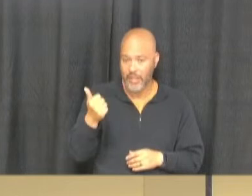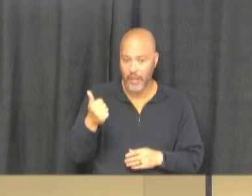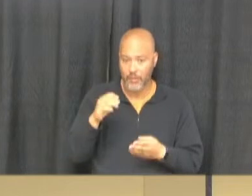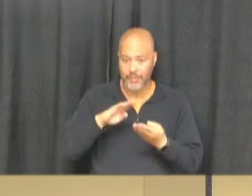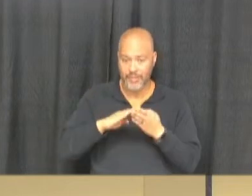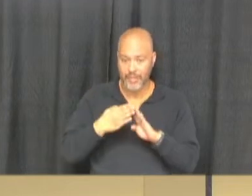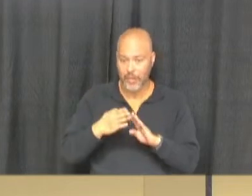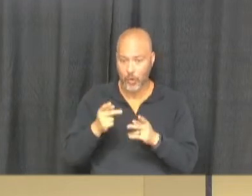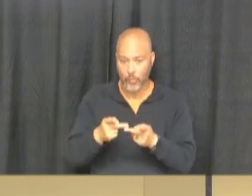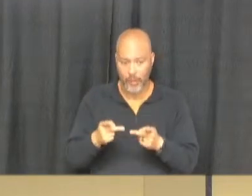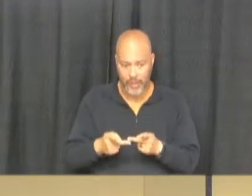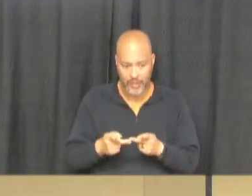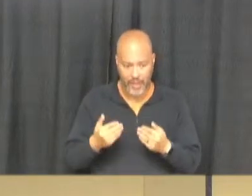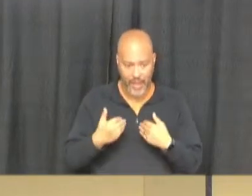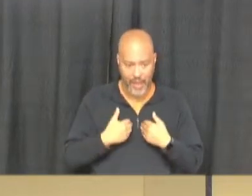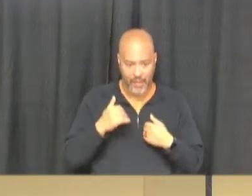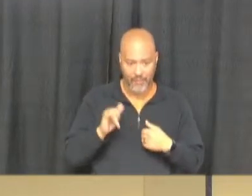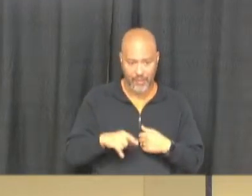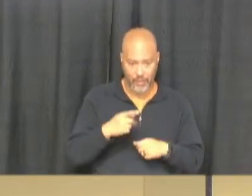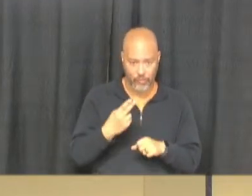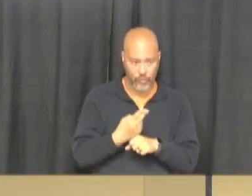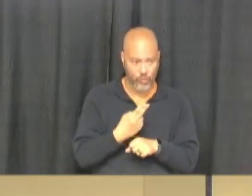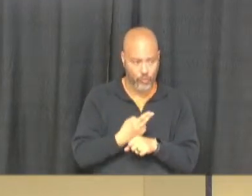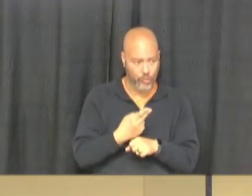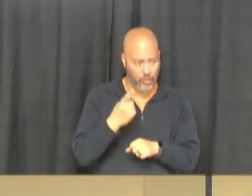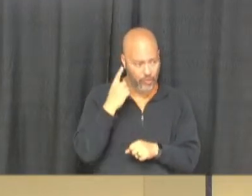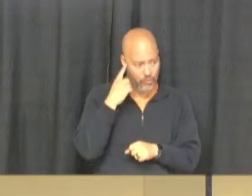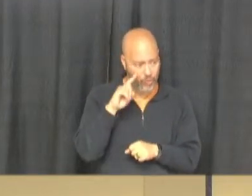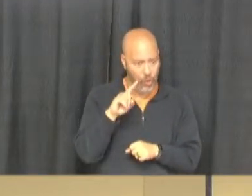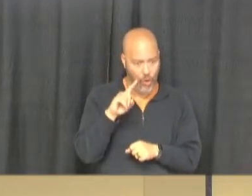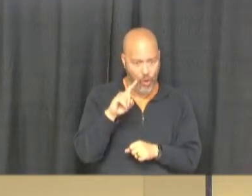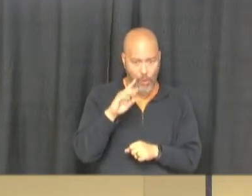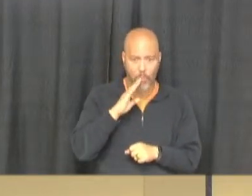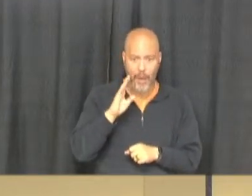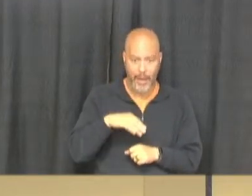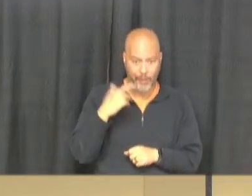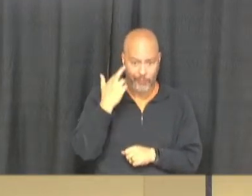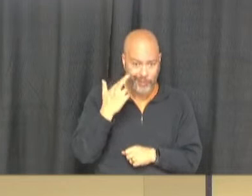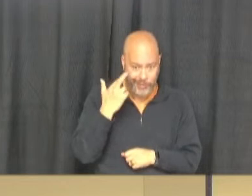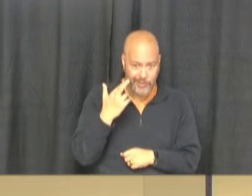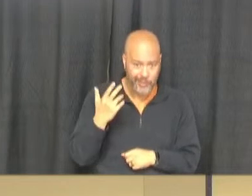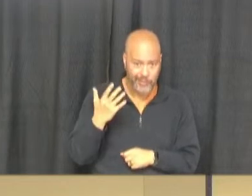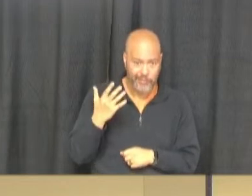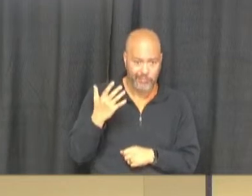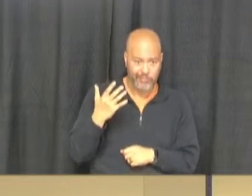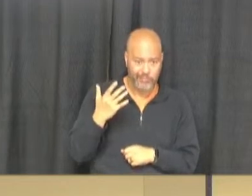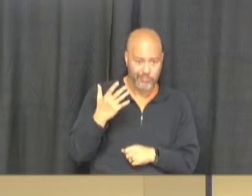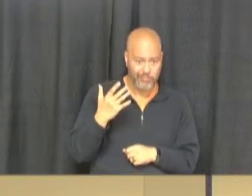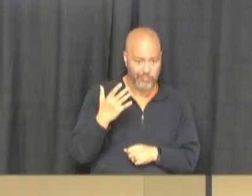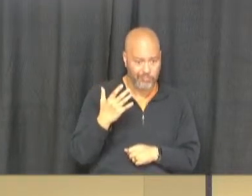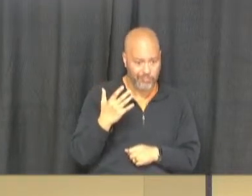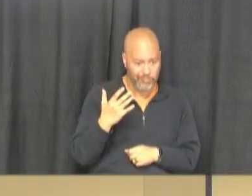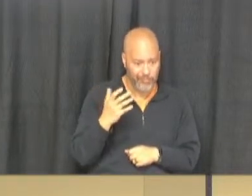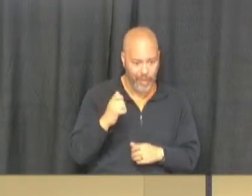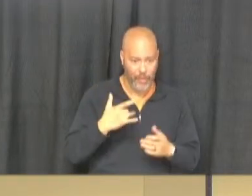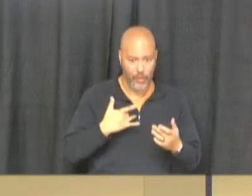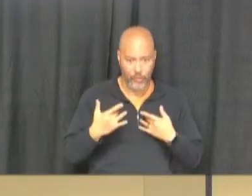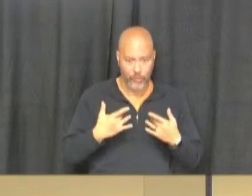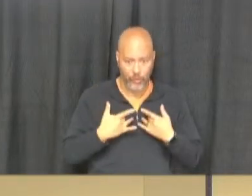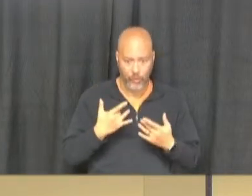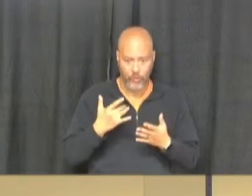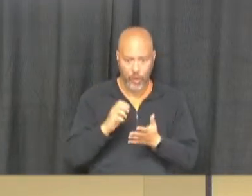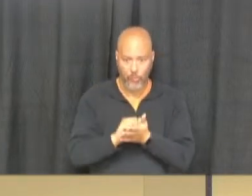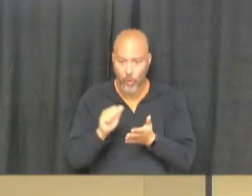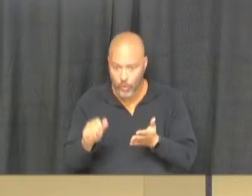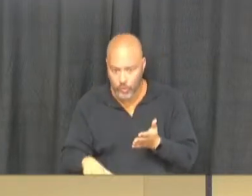places that has this, that they're using it for some nefarious reason to, it concerns abortion